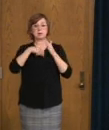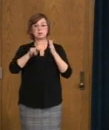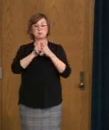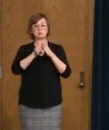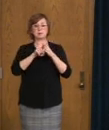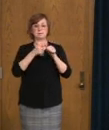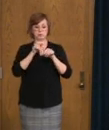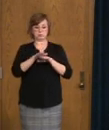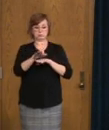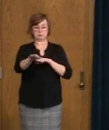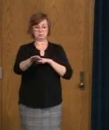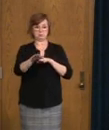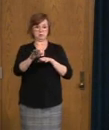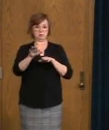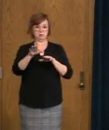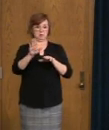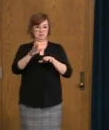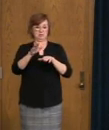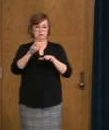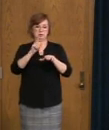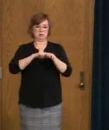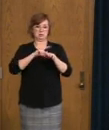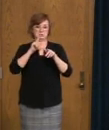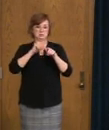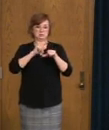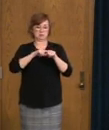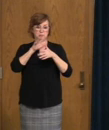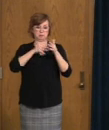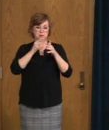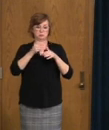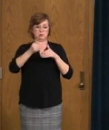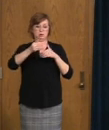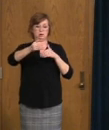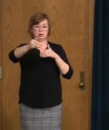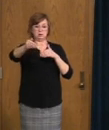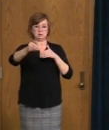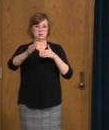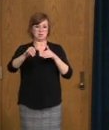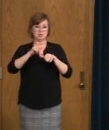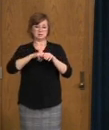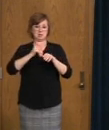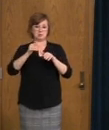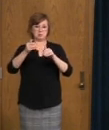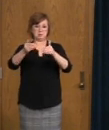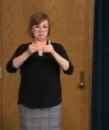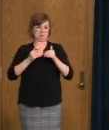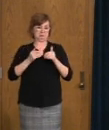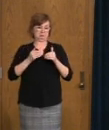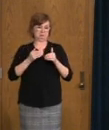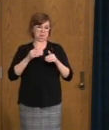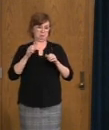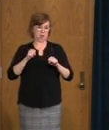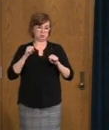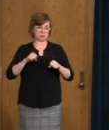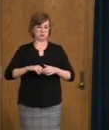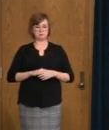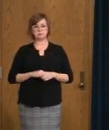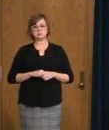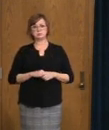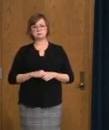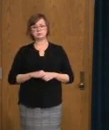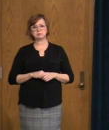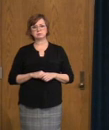timeline moving up a little bit. What does that mean for the full timeline? Are we expecting to get these doses